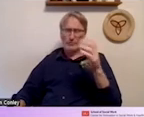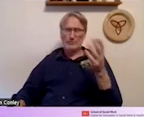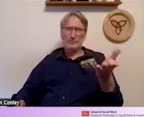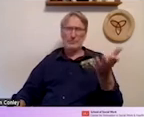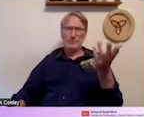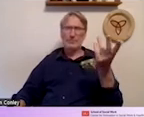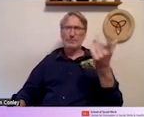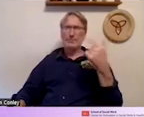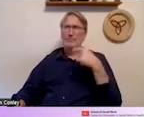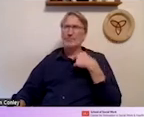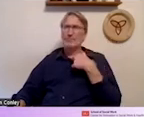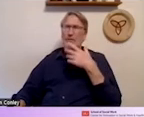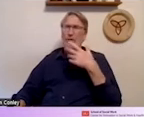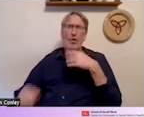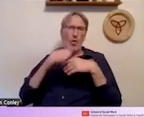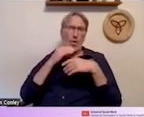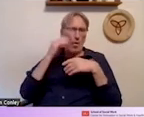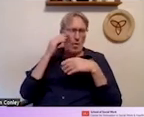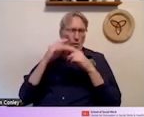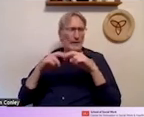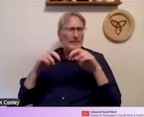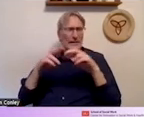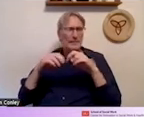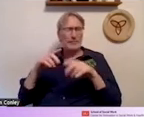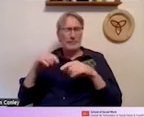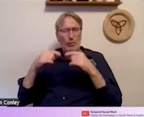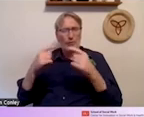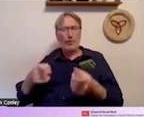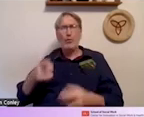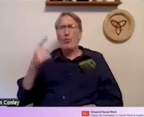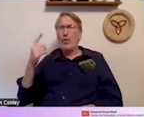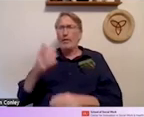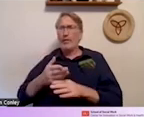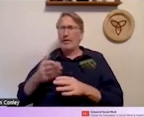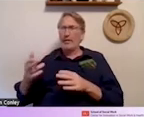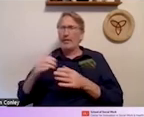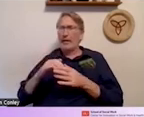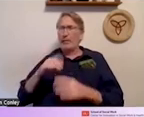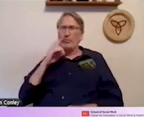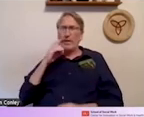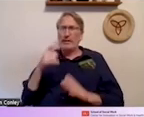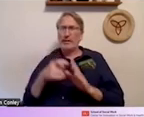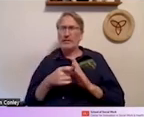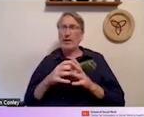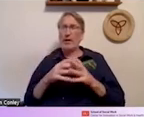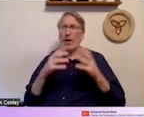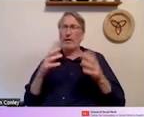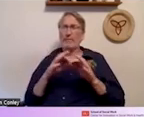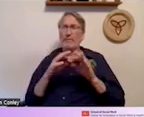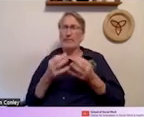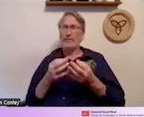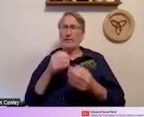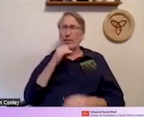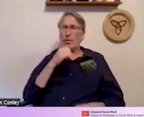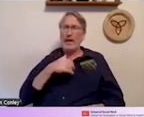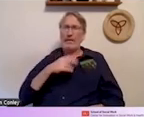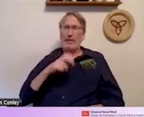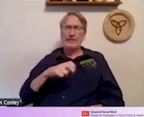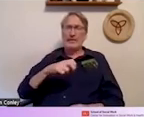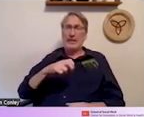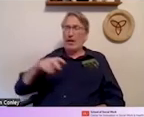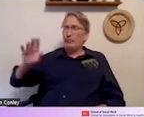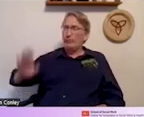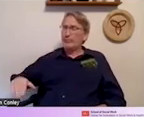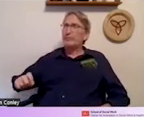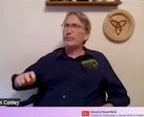as we've been doing this home assessment project, one of the things that, we are recognizing is that lots of families don't have stair glides, or, getting